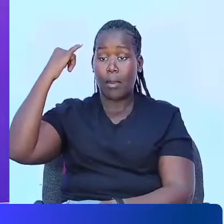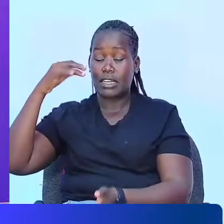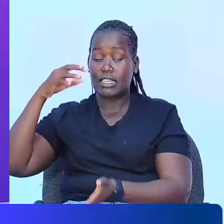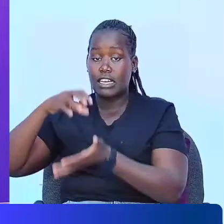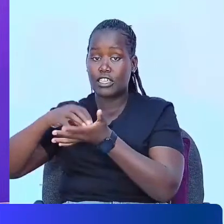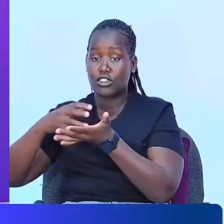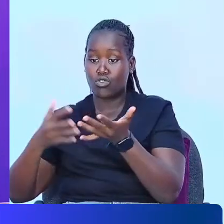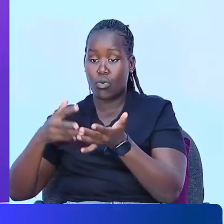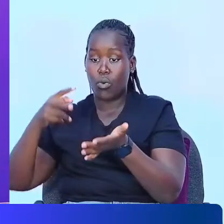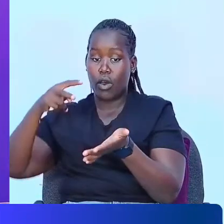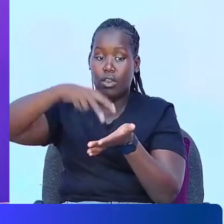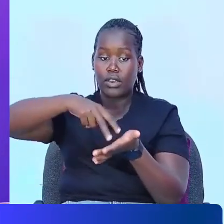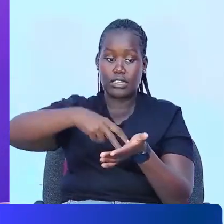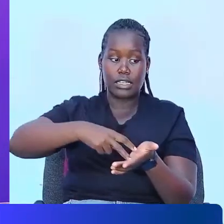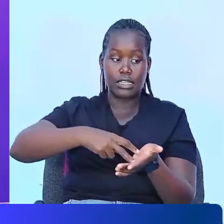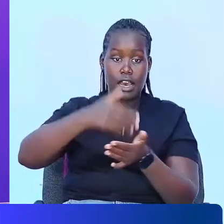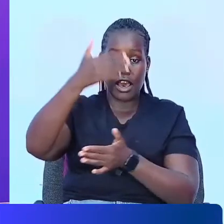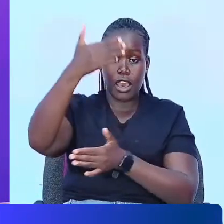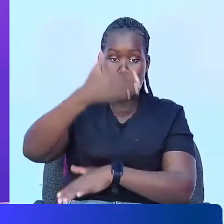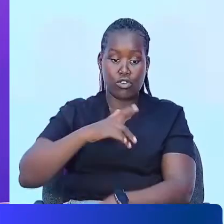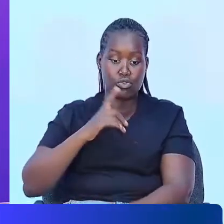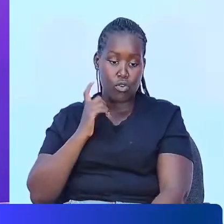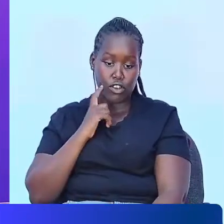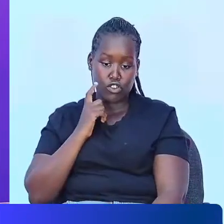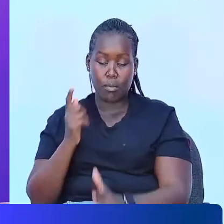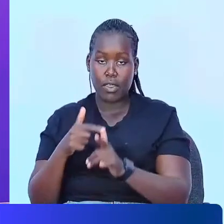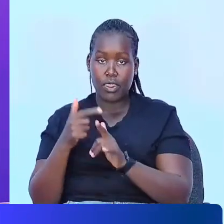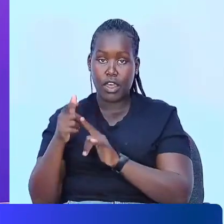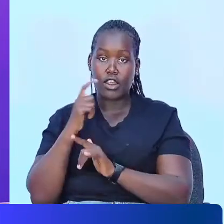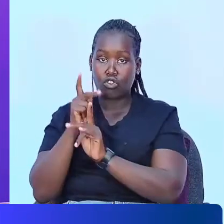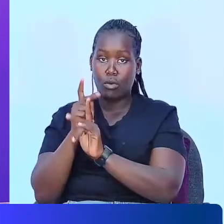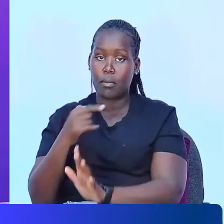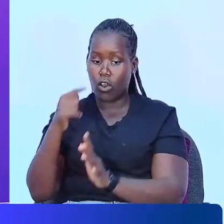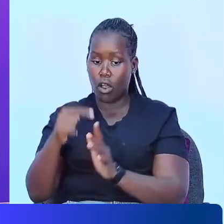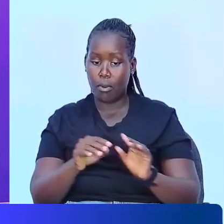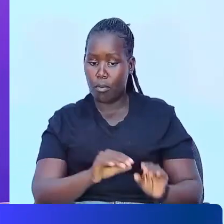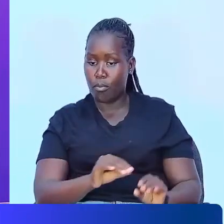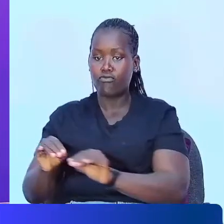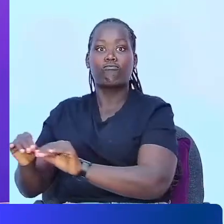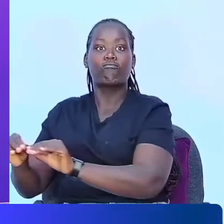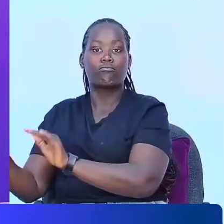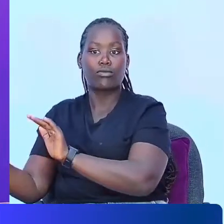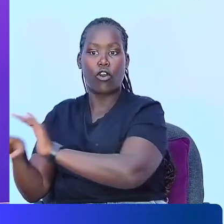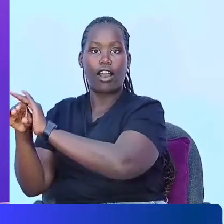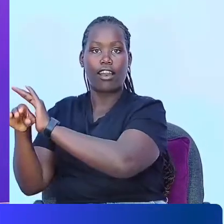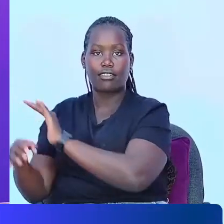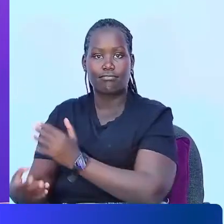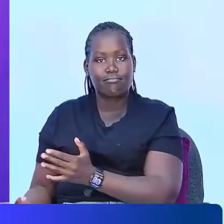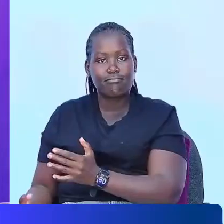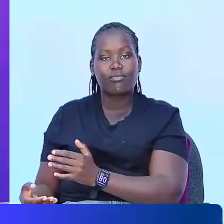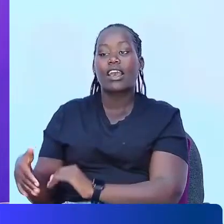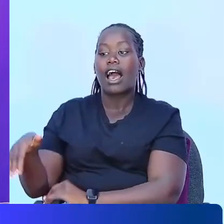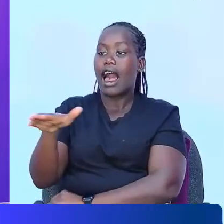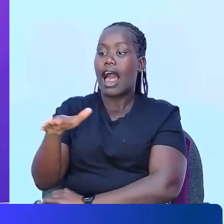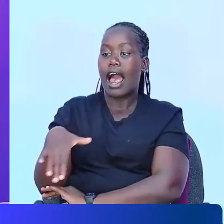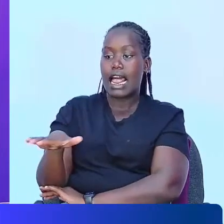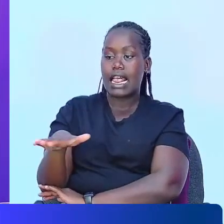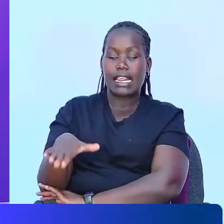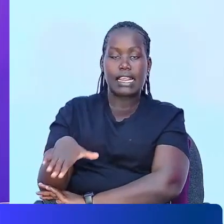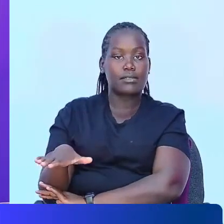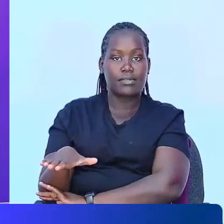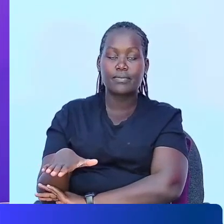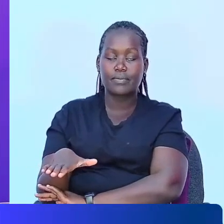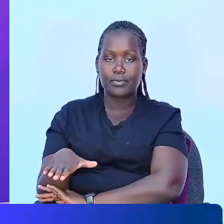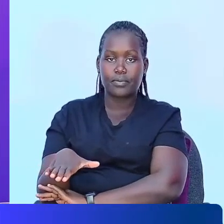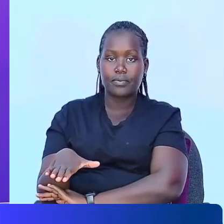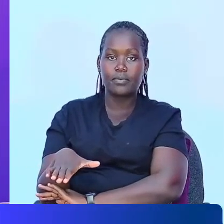you are standing in front of a shop, and the shopkeeper comes and tells you, move away from here. Their space,